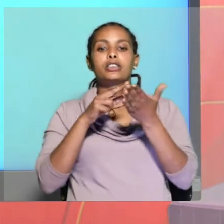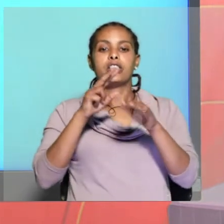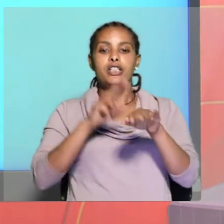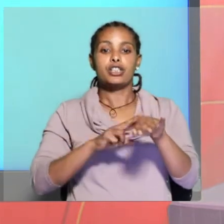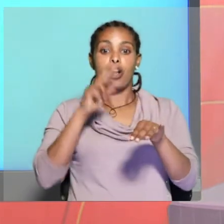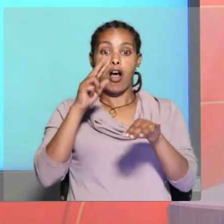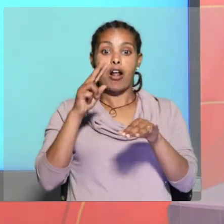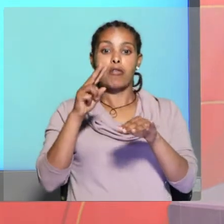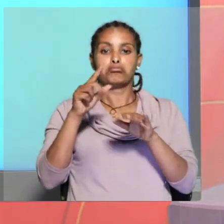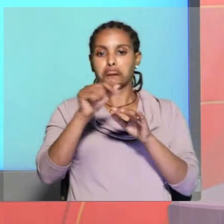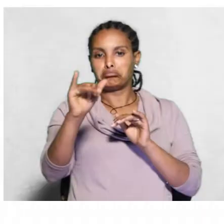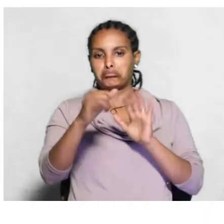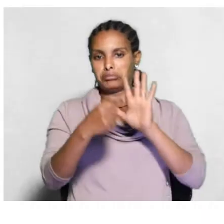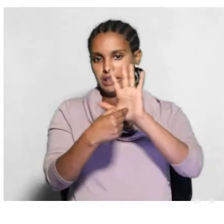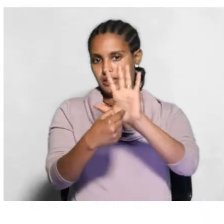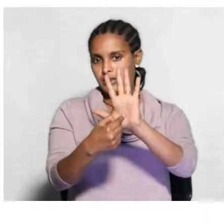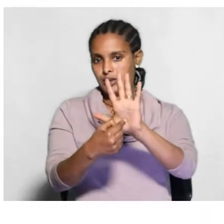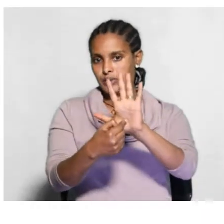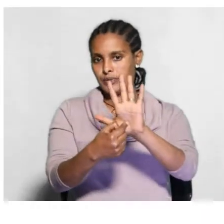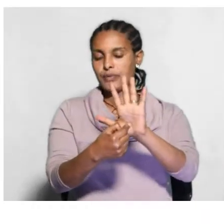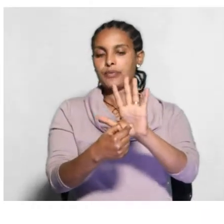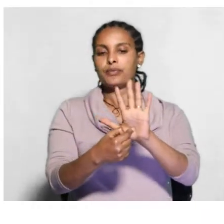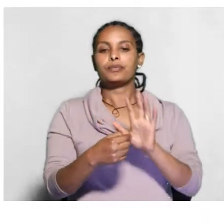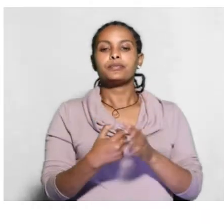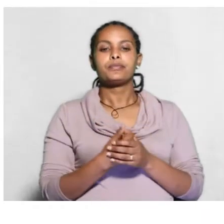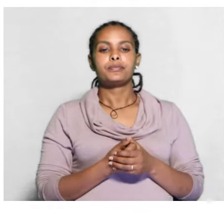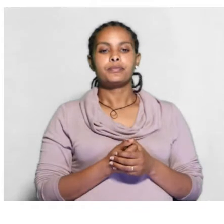concentration divided by 2K.